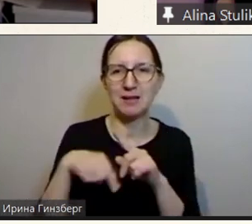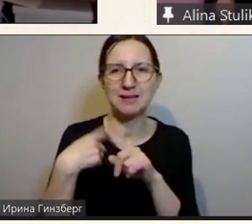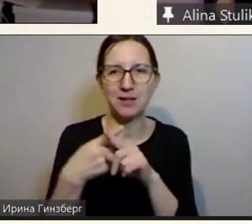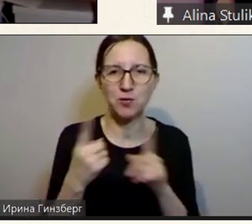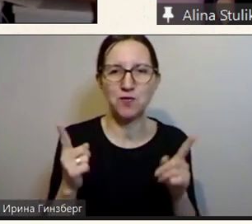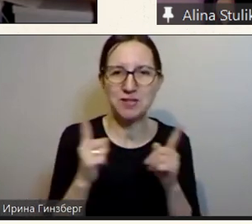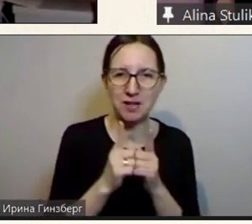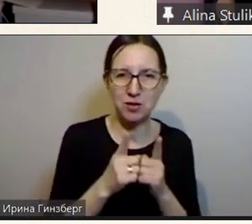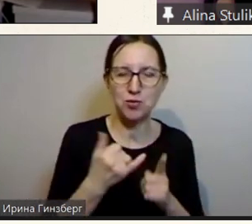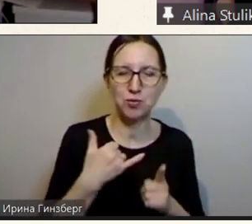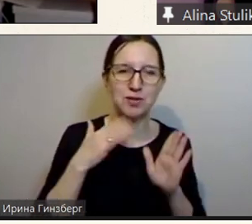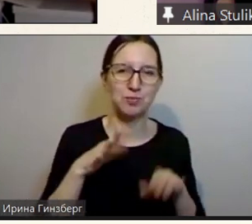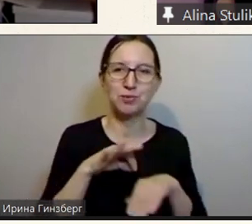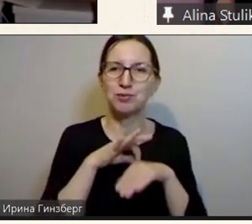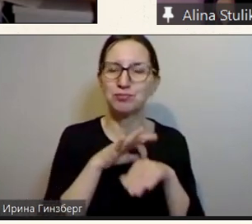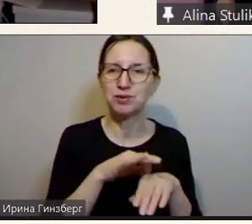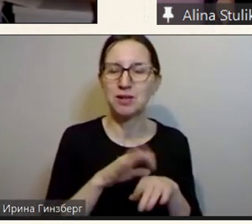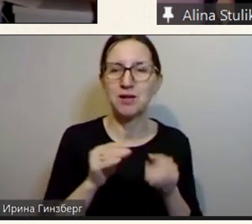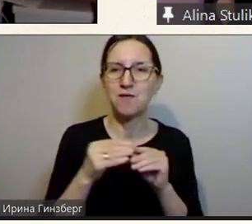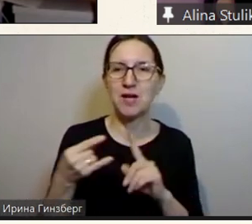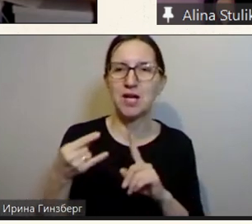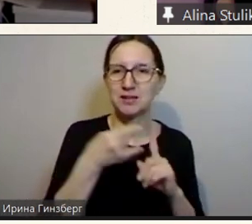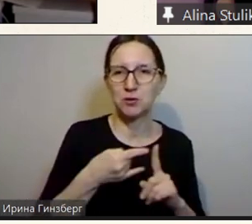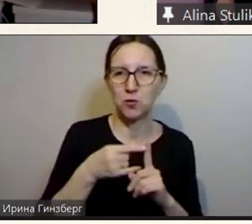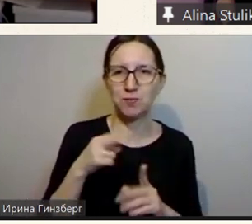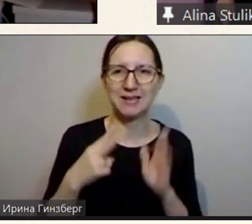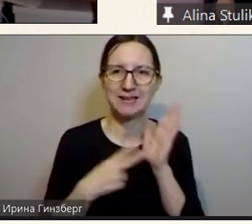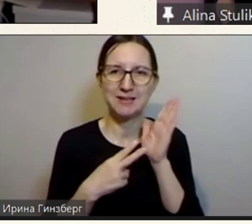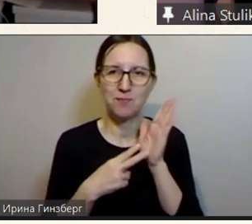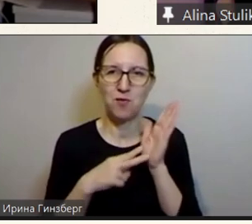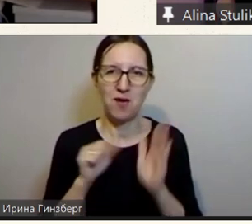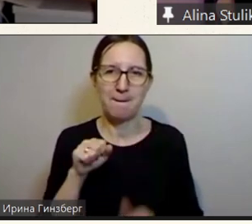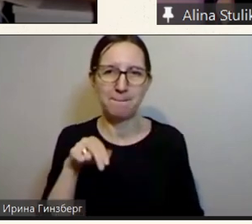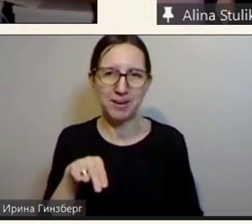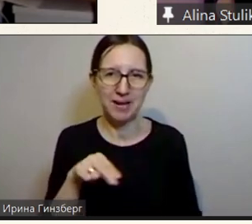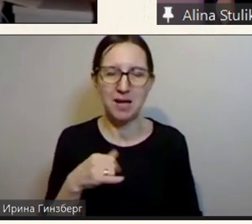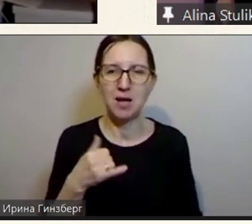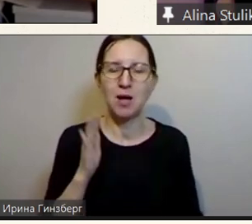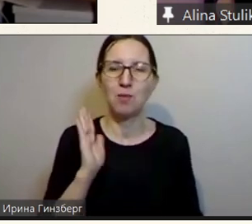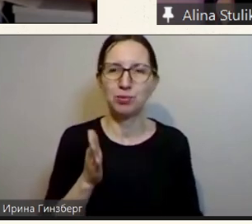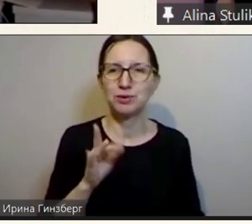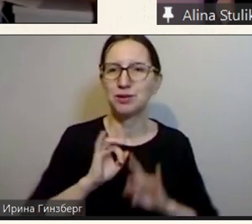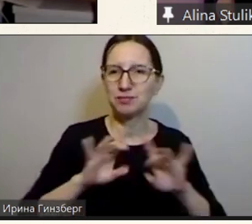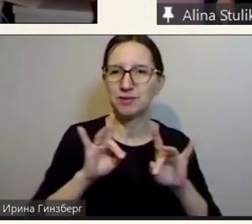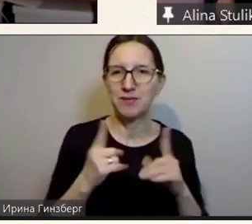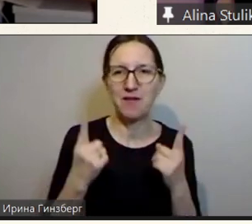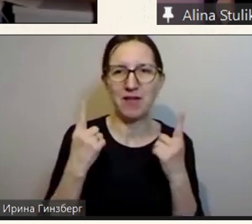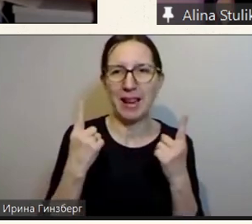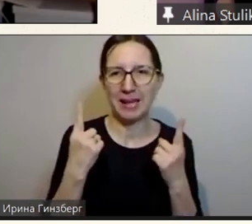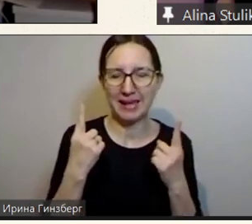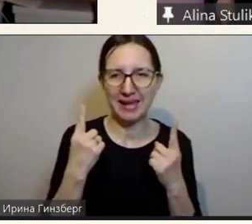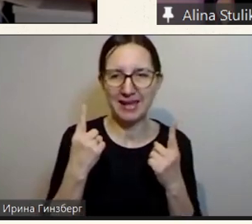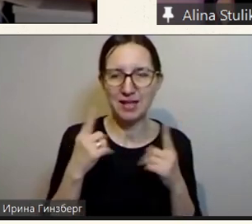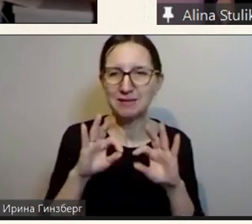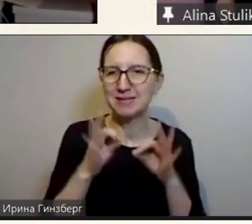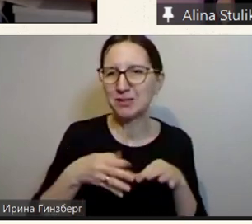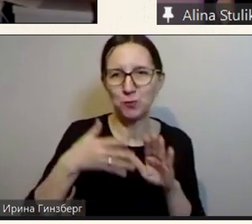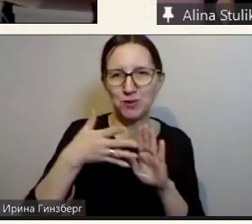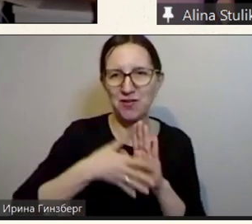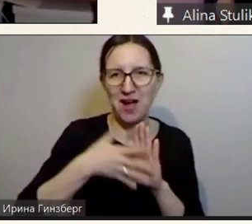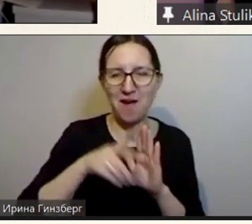with us. We'll be glad to see you at our next meeting on the 7th of April. We'll have a